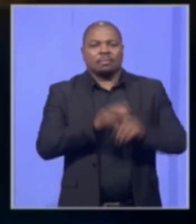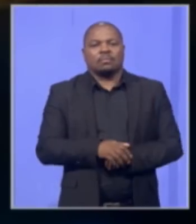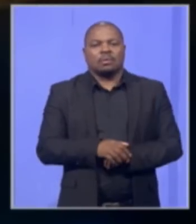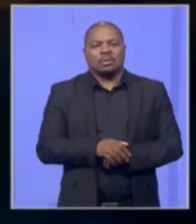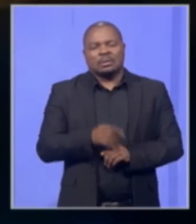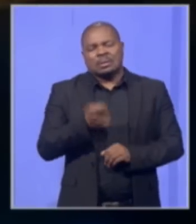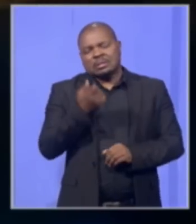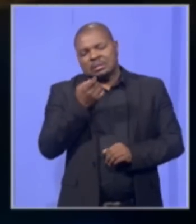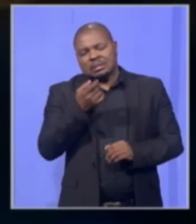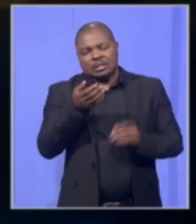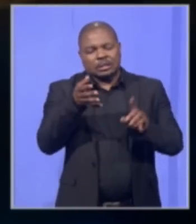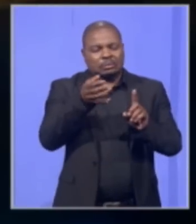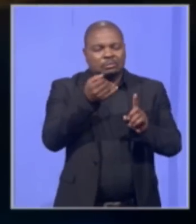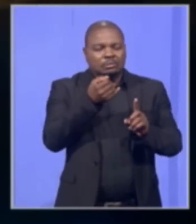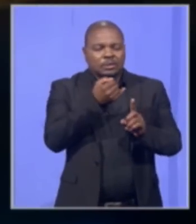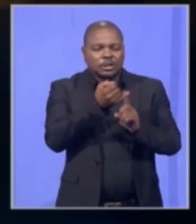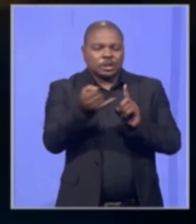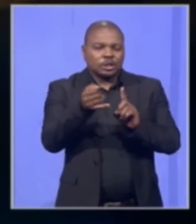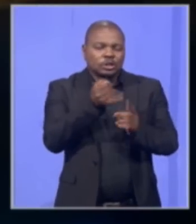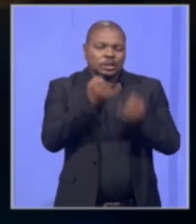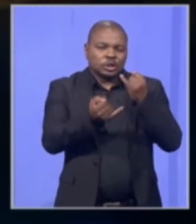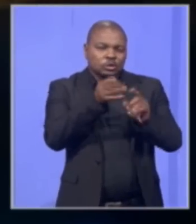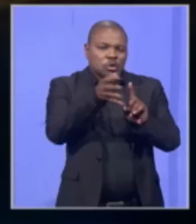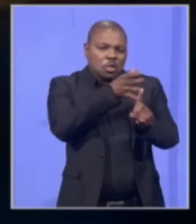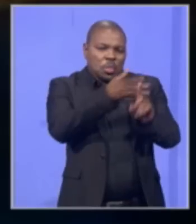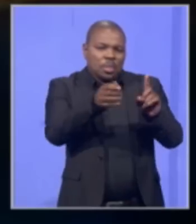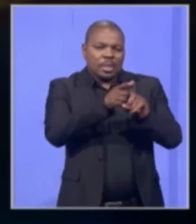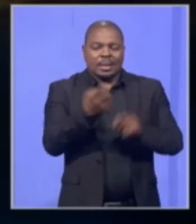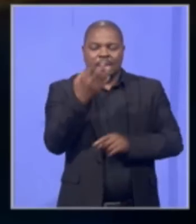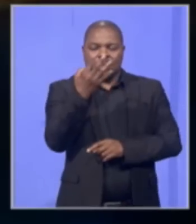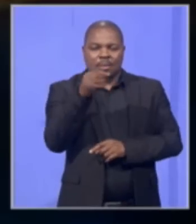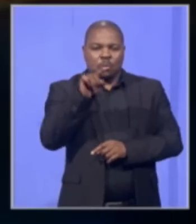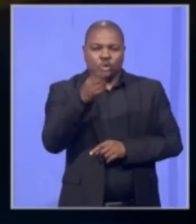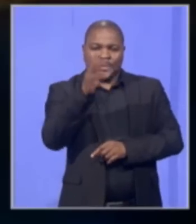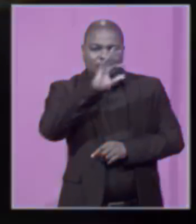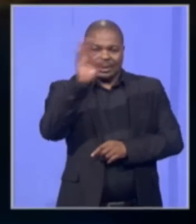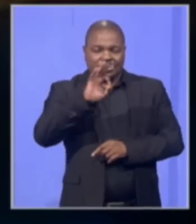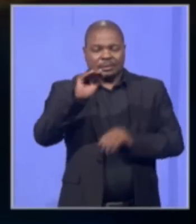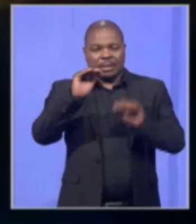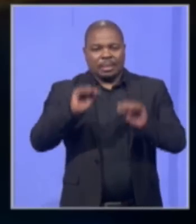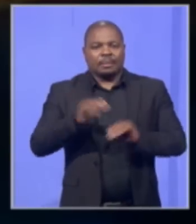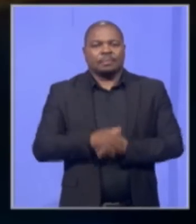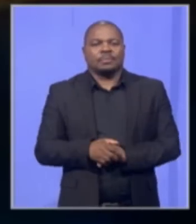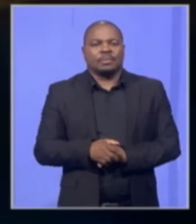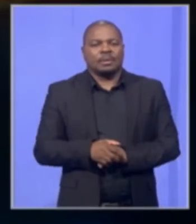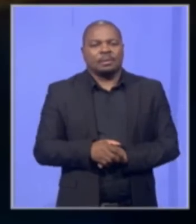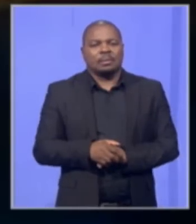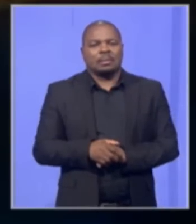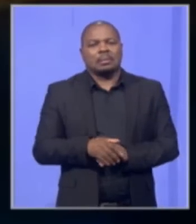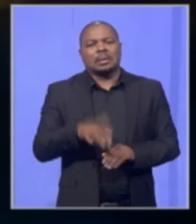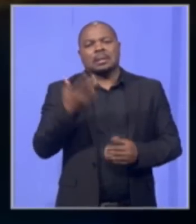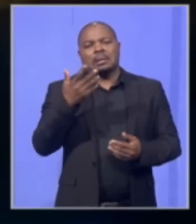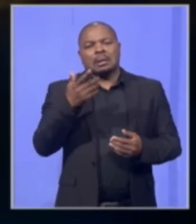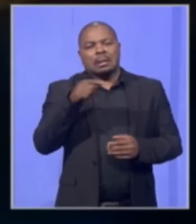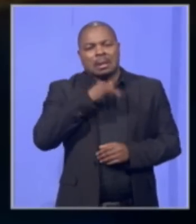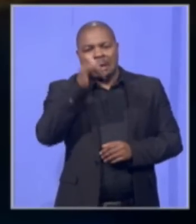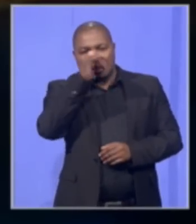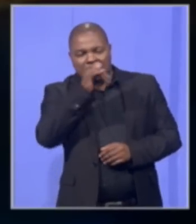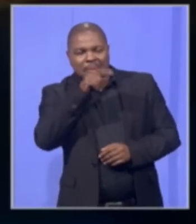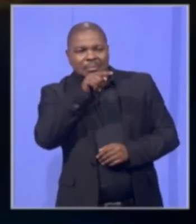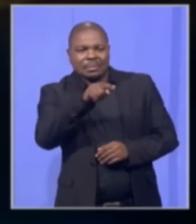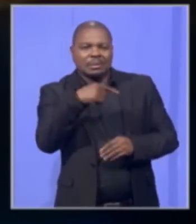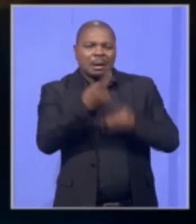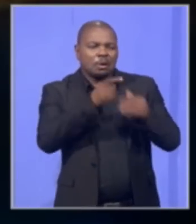ya thobalano e wetse tlase ka diperesente di le 3.2. Ga go a begiwa koketsego epe ya bosenyi jo bo welang mo tlase